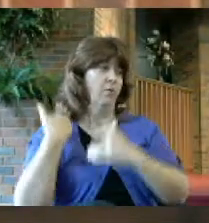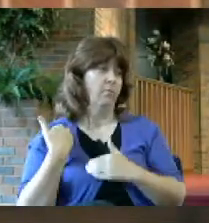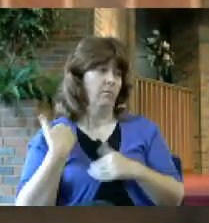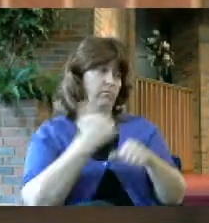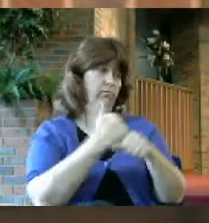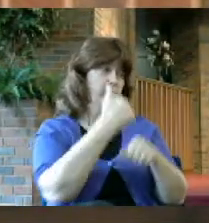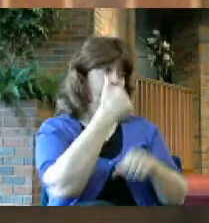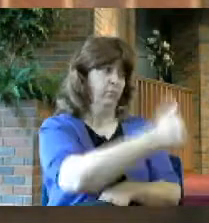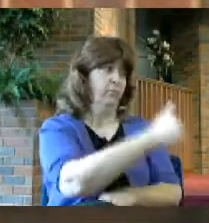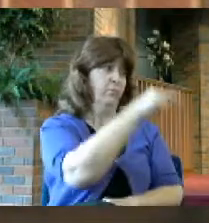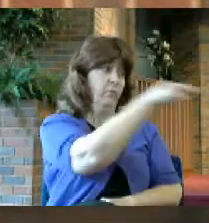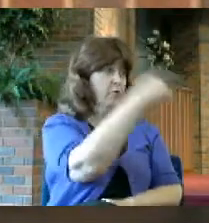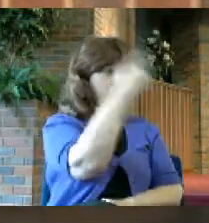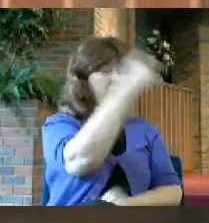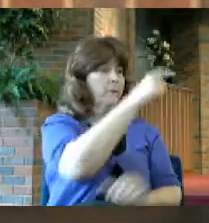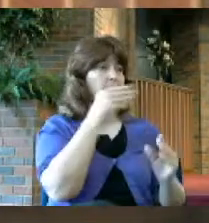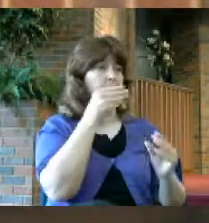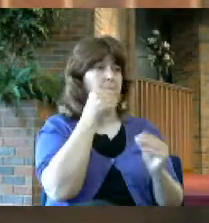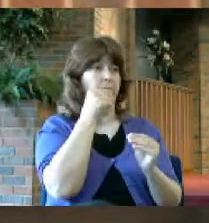tell.